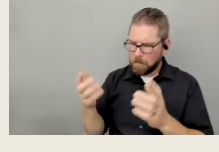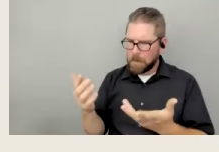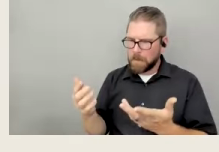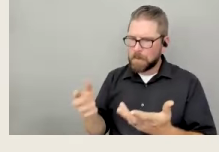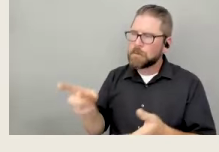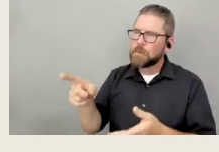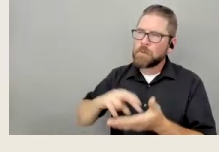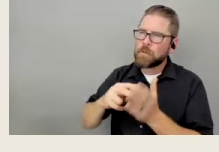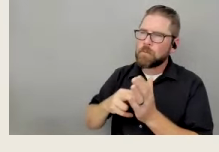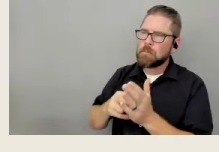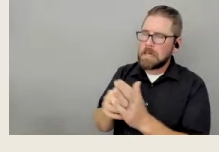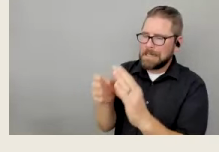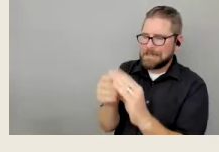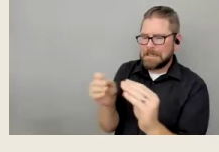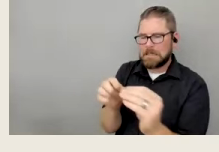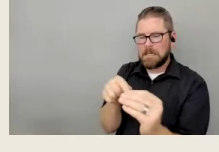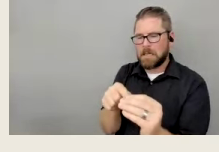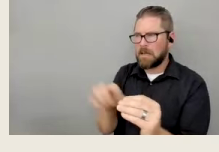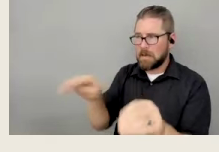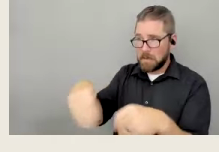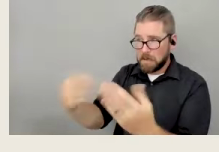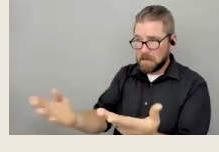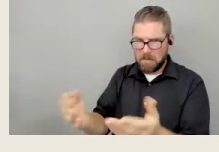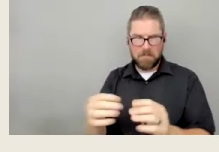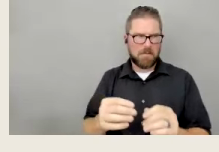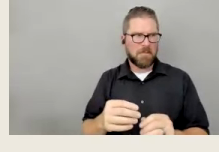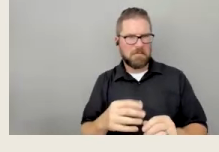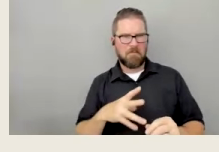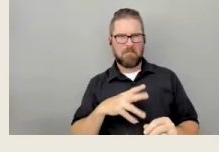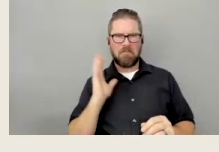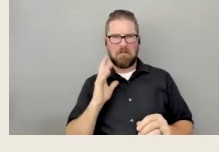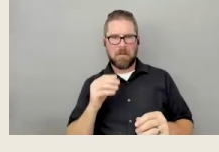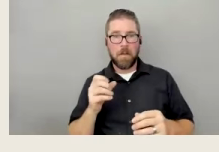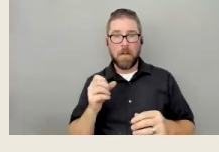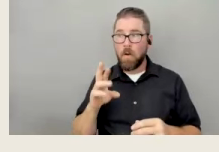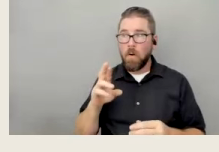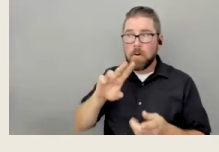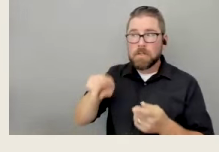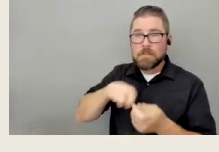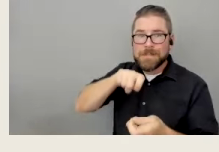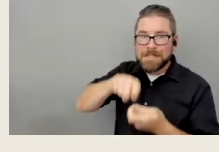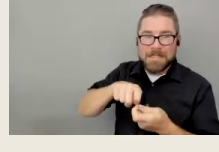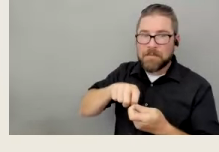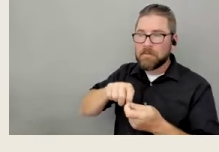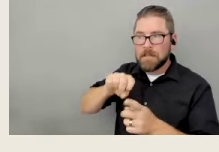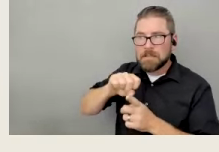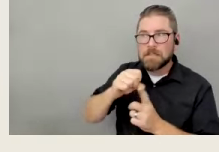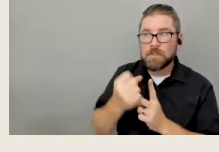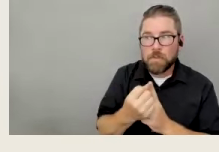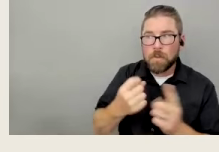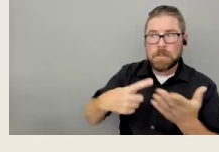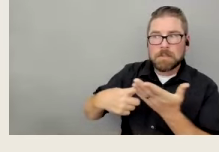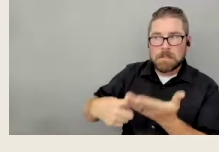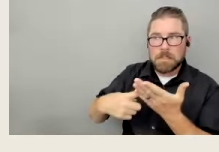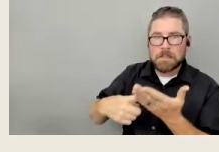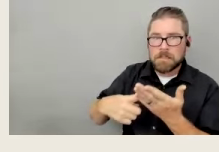that there's incidents that they're discussing that you feel fall within Title IX that